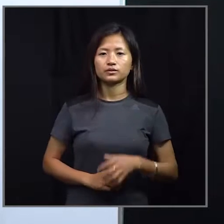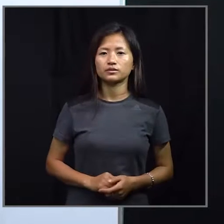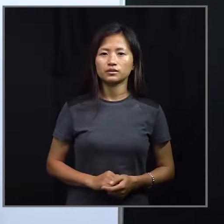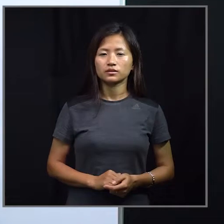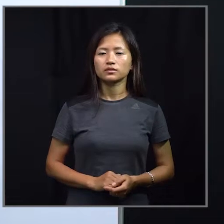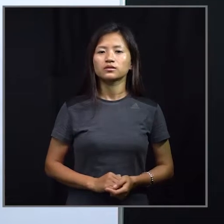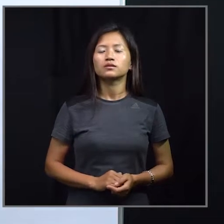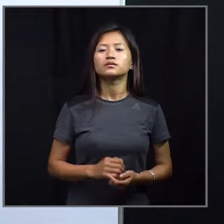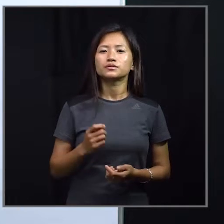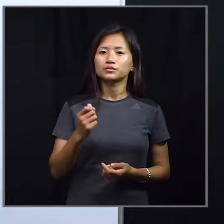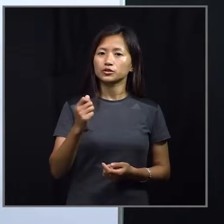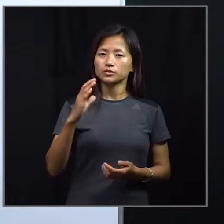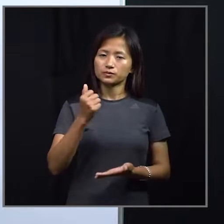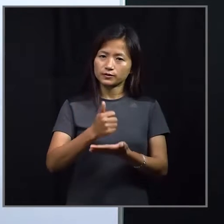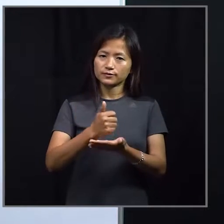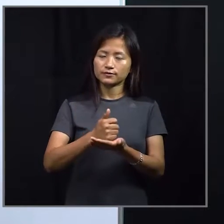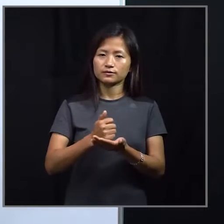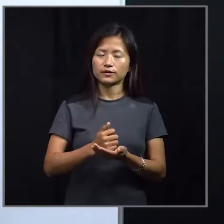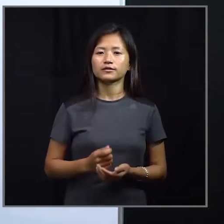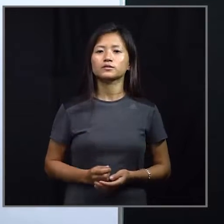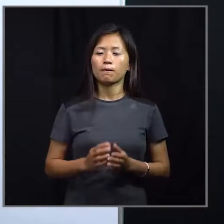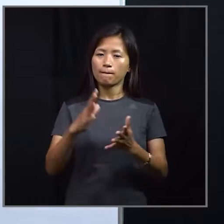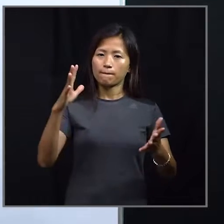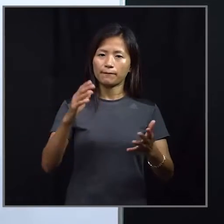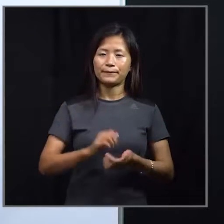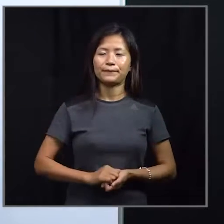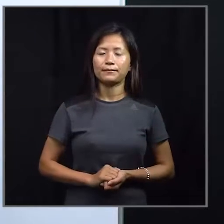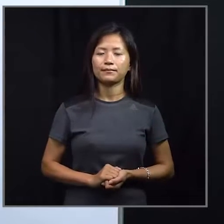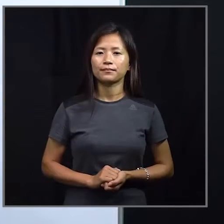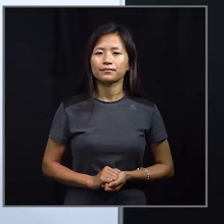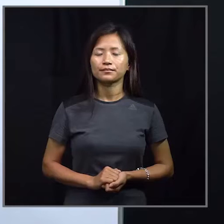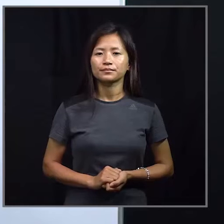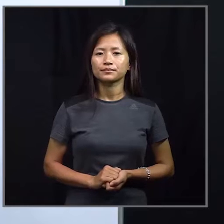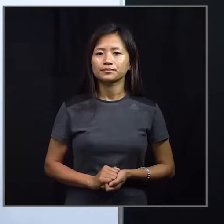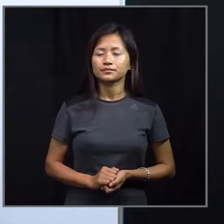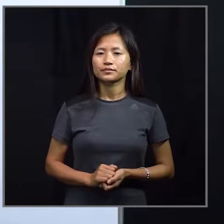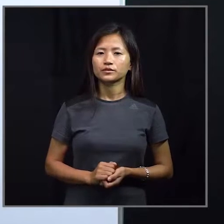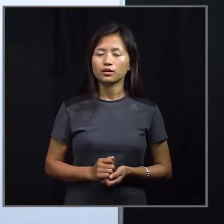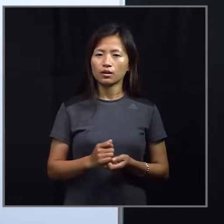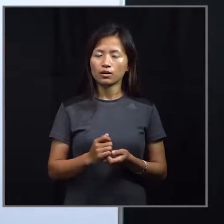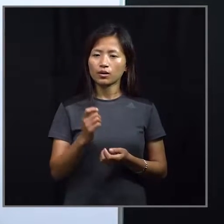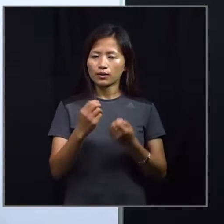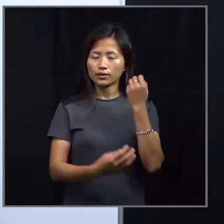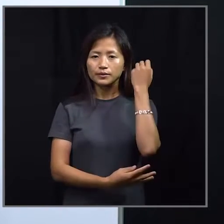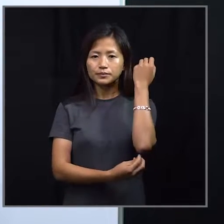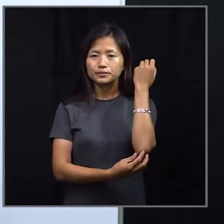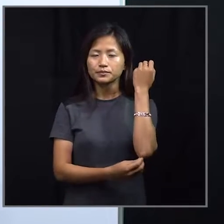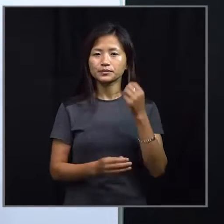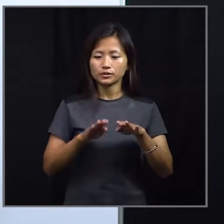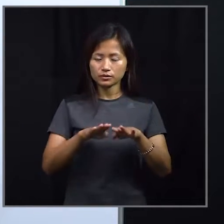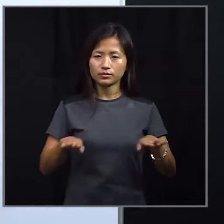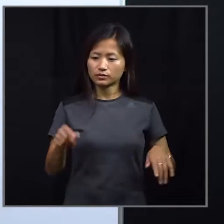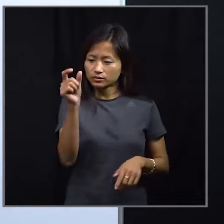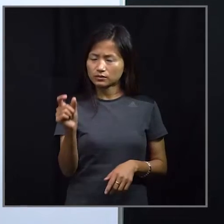should be taxed more or not. Another statement is poor students or